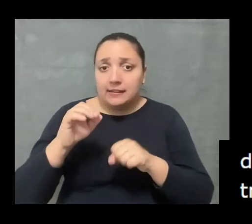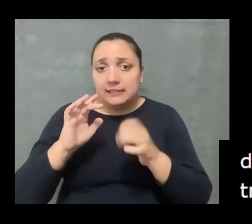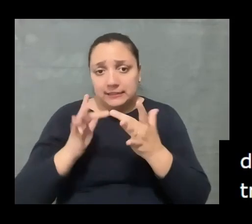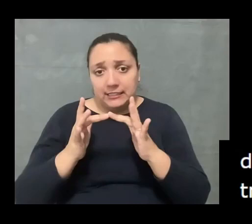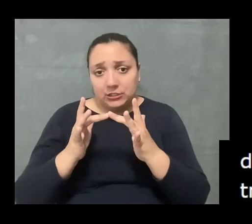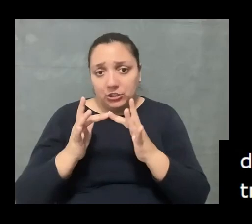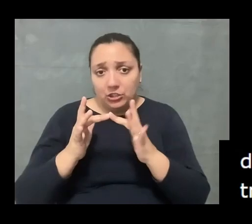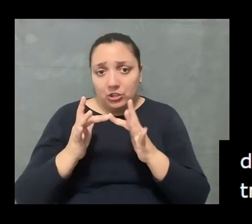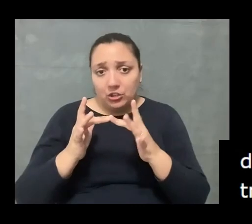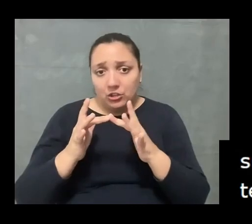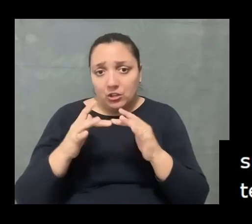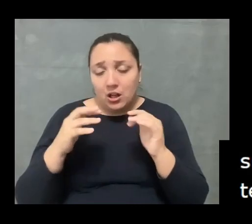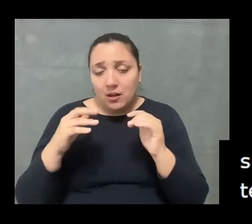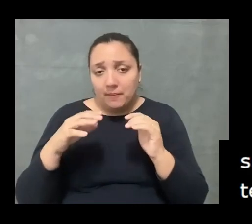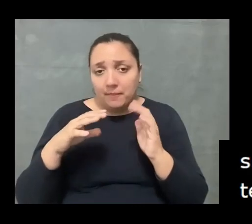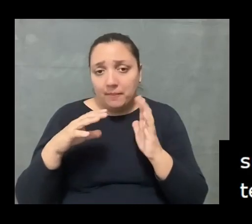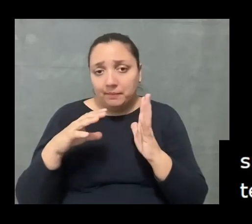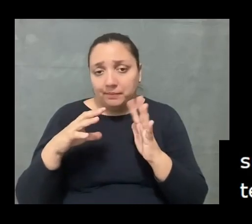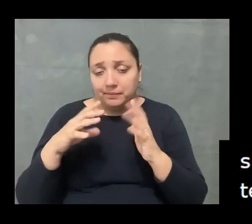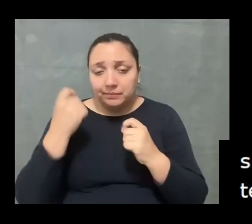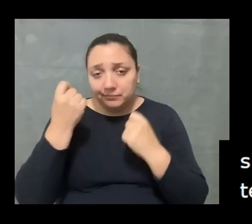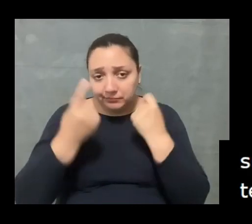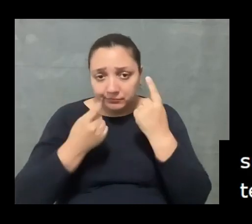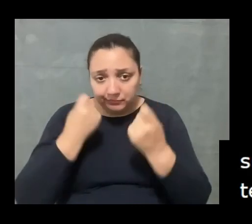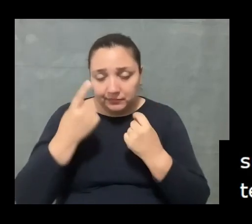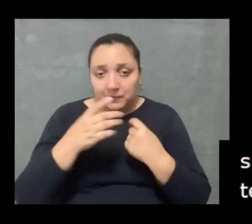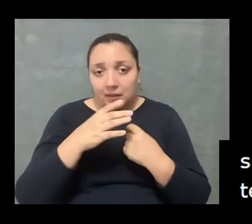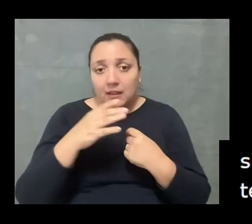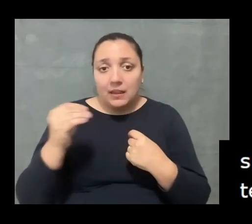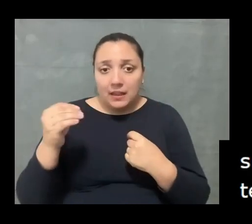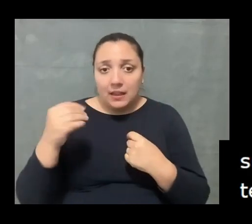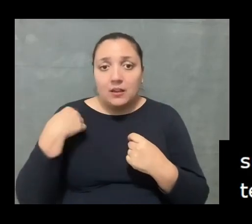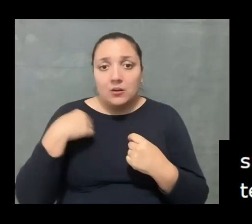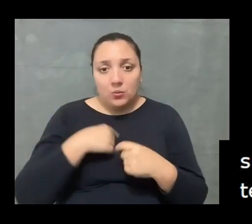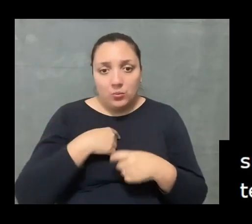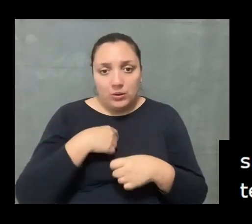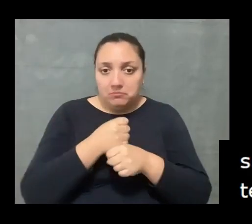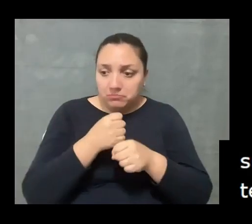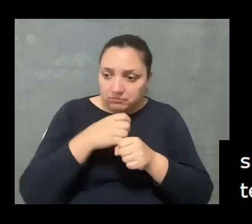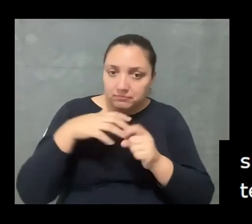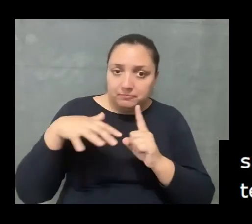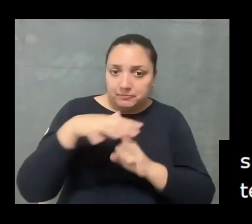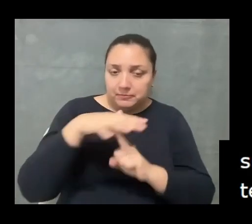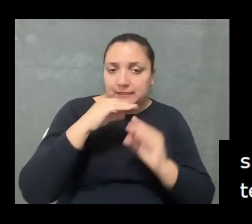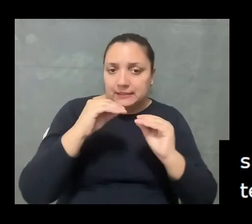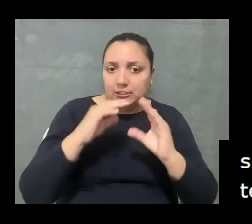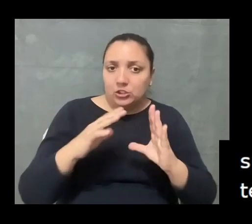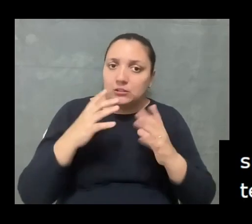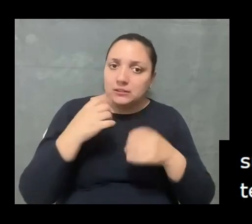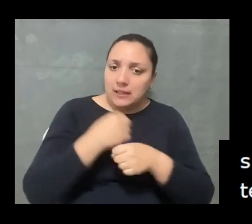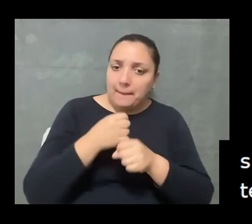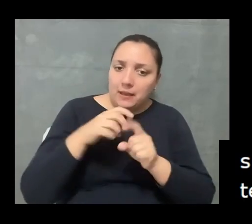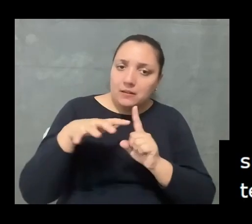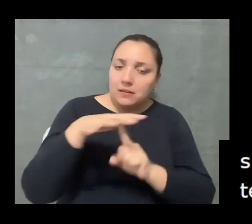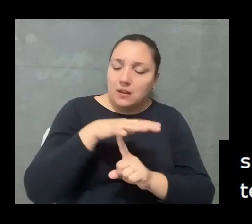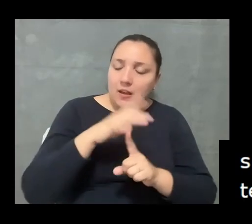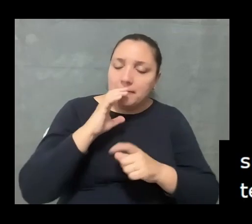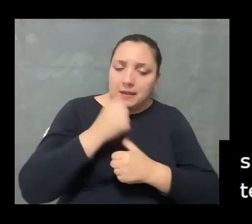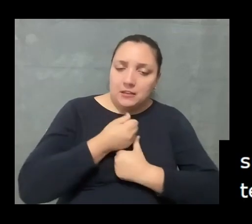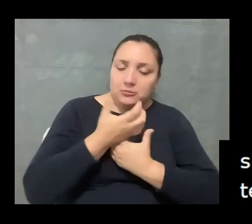stay because we have our teachers create the environment where they can be themselves and express